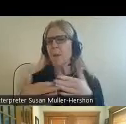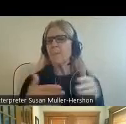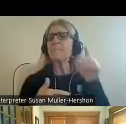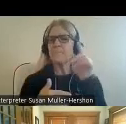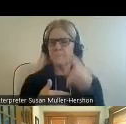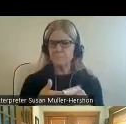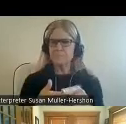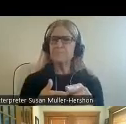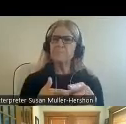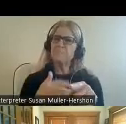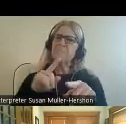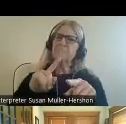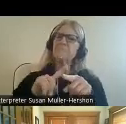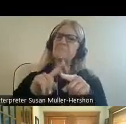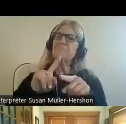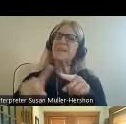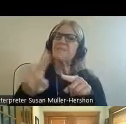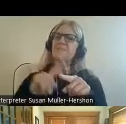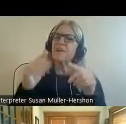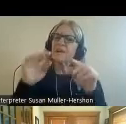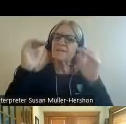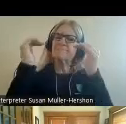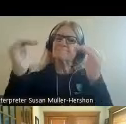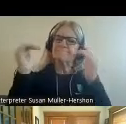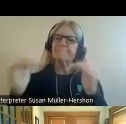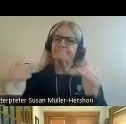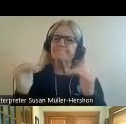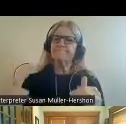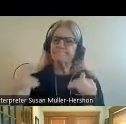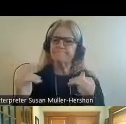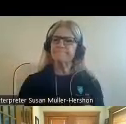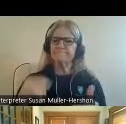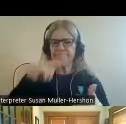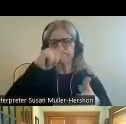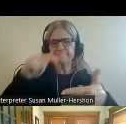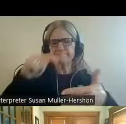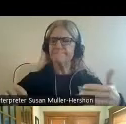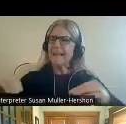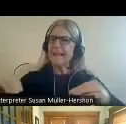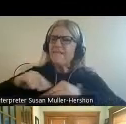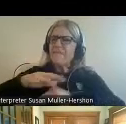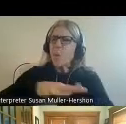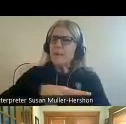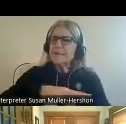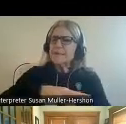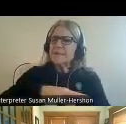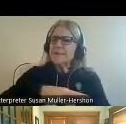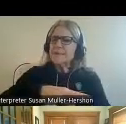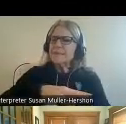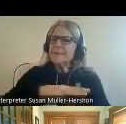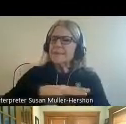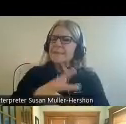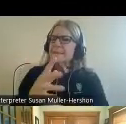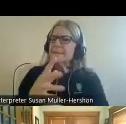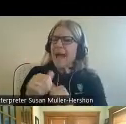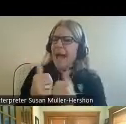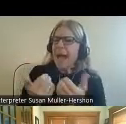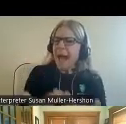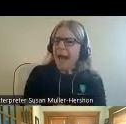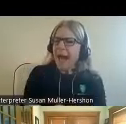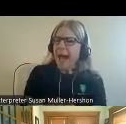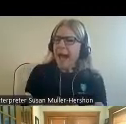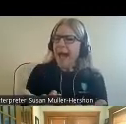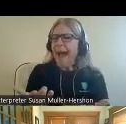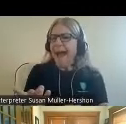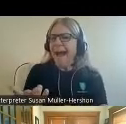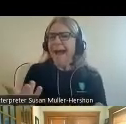these multiple spheres of factors that can influence the degree to which healthcare workers' mental health is